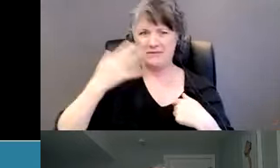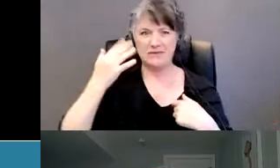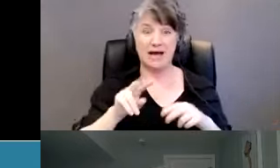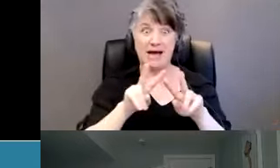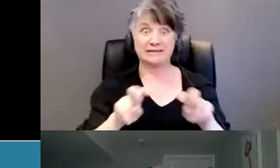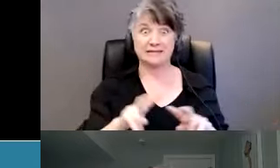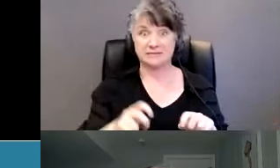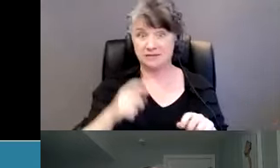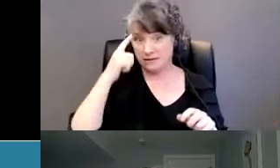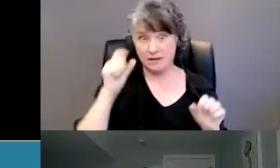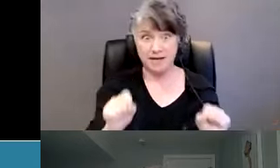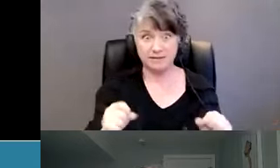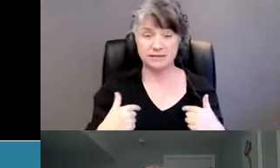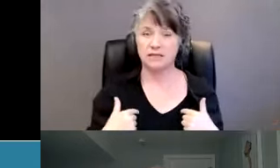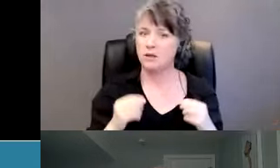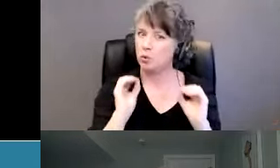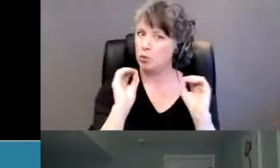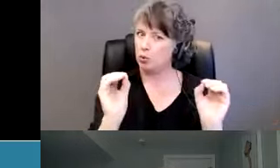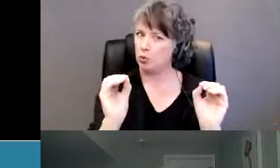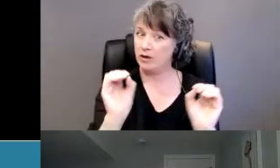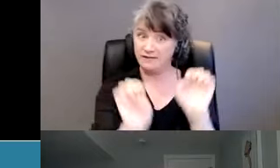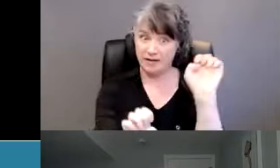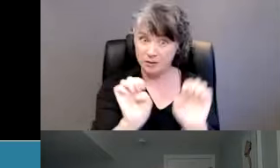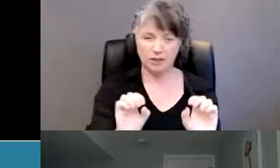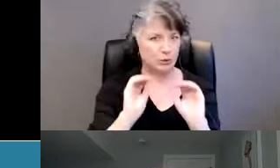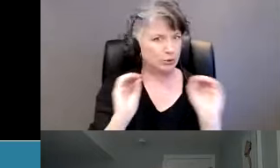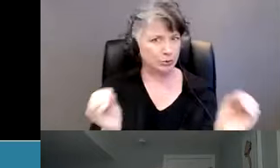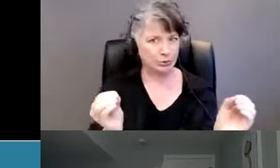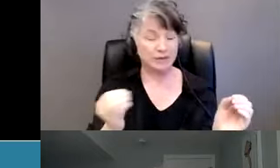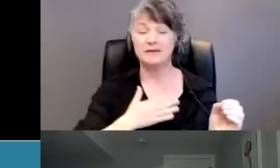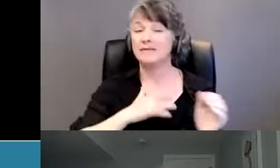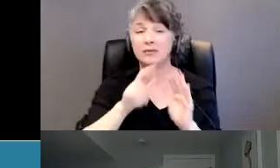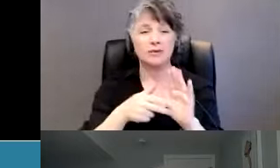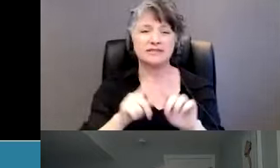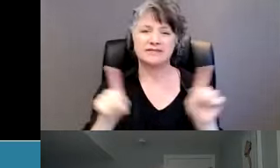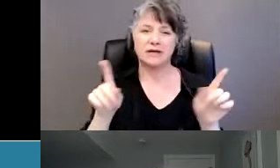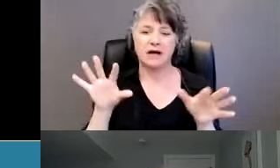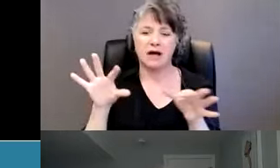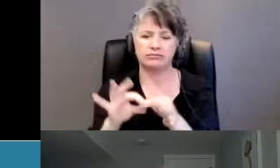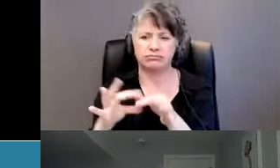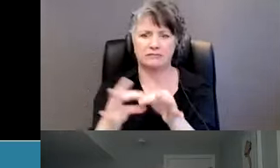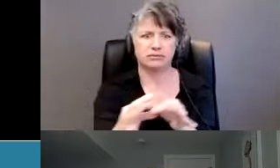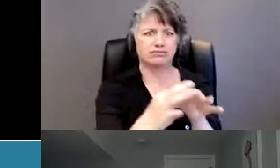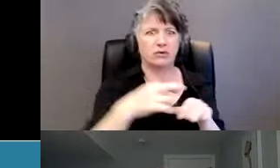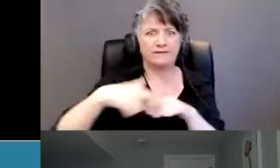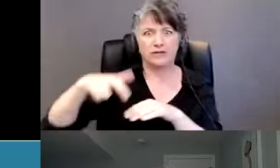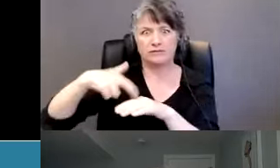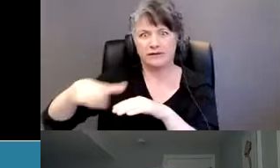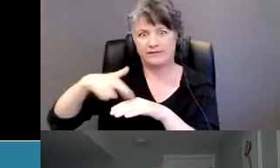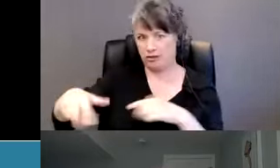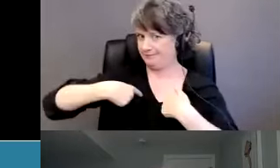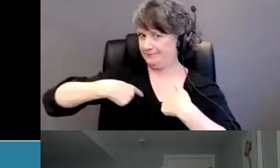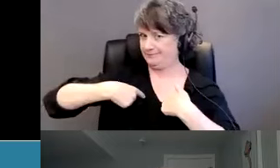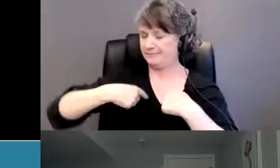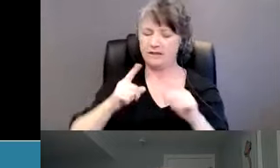on capacity or evaluations, but my role is those linkages. So